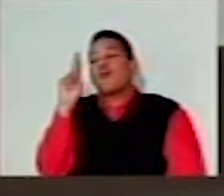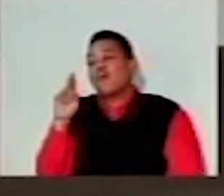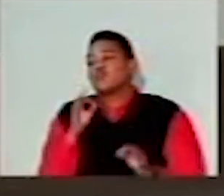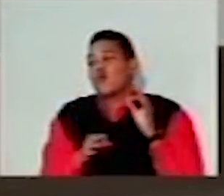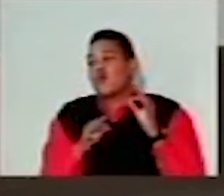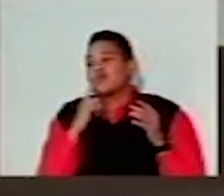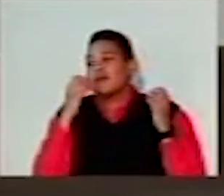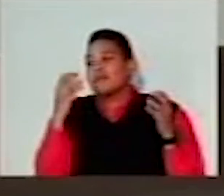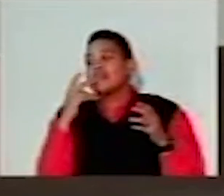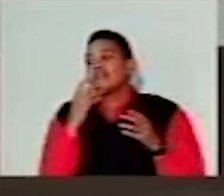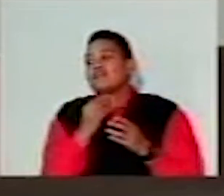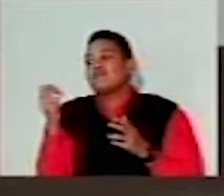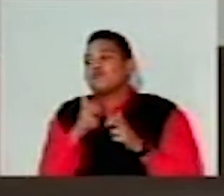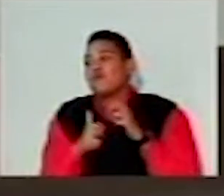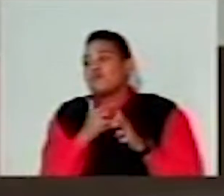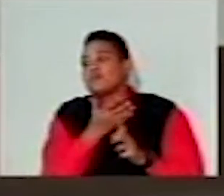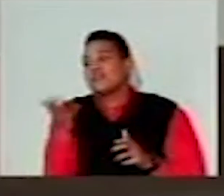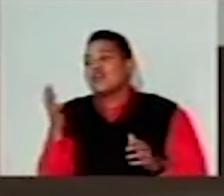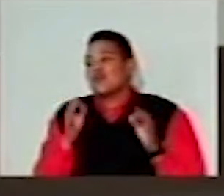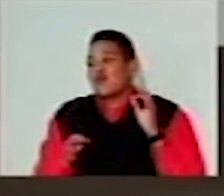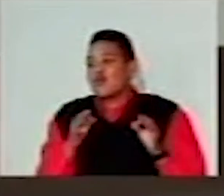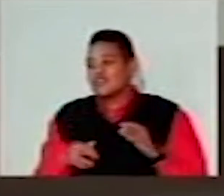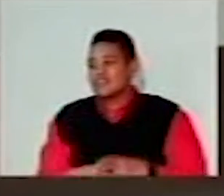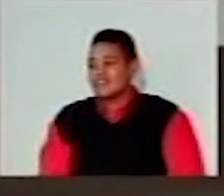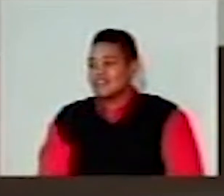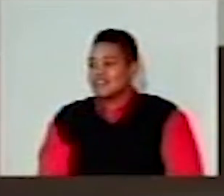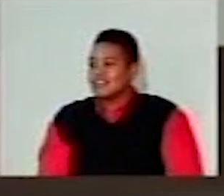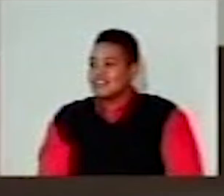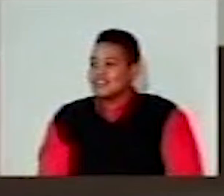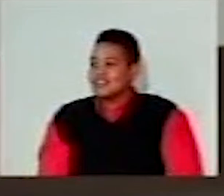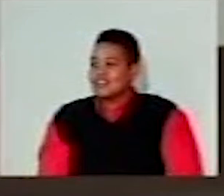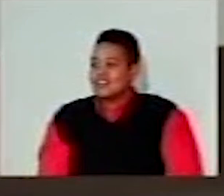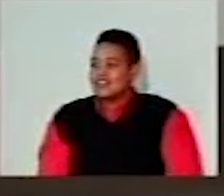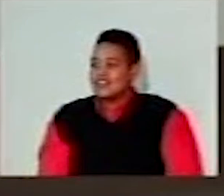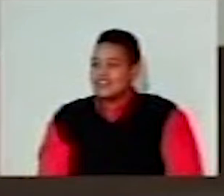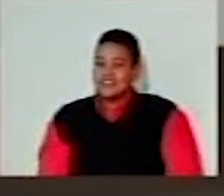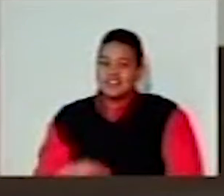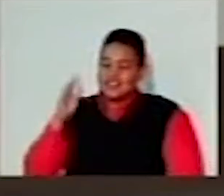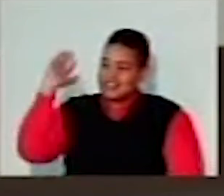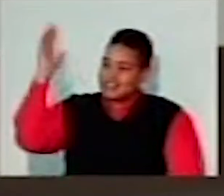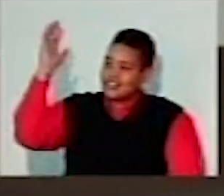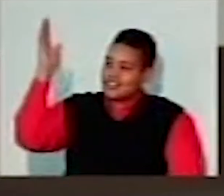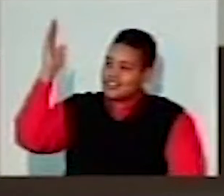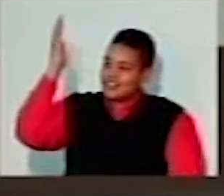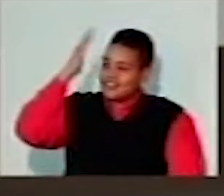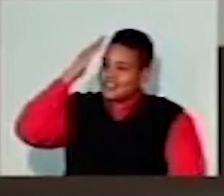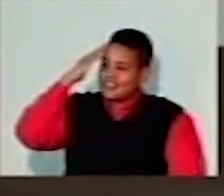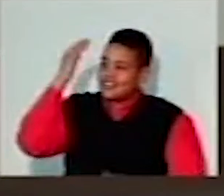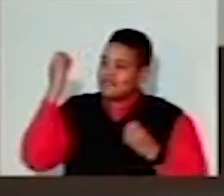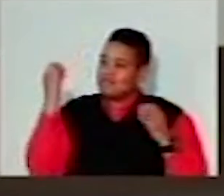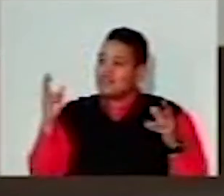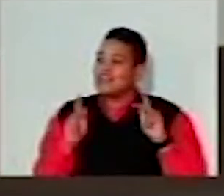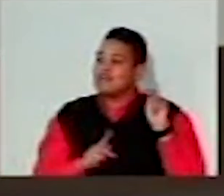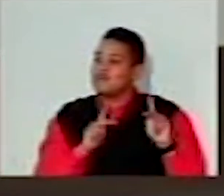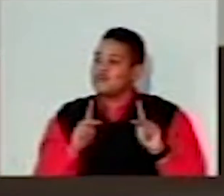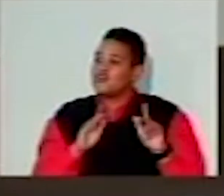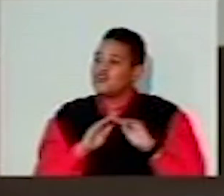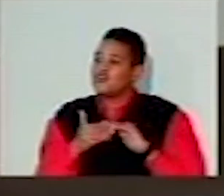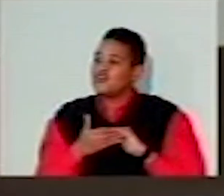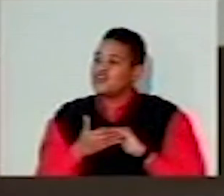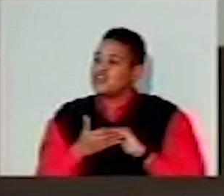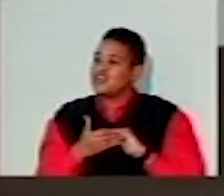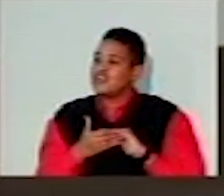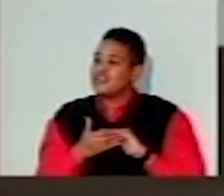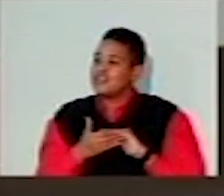quite a few problems in the coroner's court. So, Mr. Speaker, I know that there are many people in Jamaica